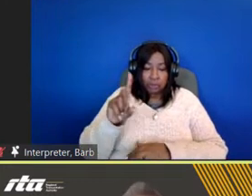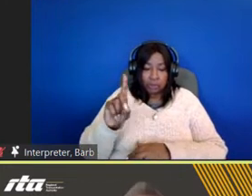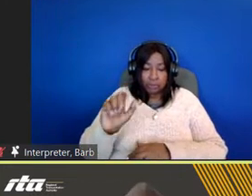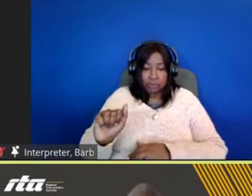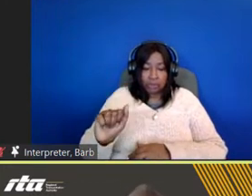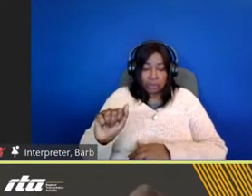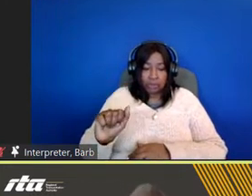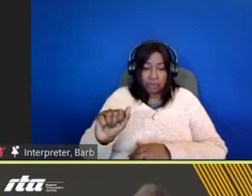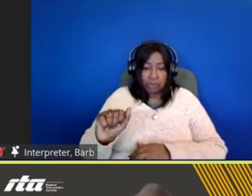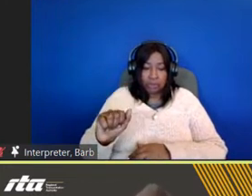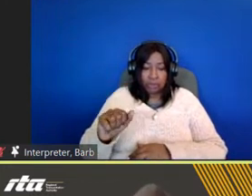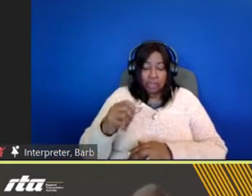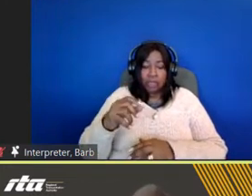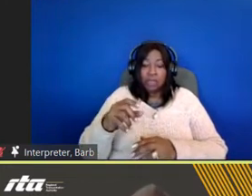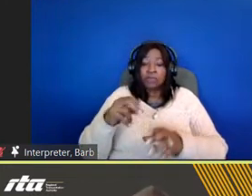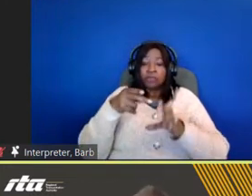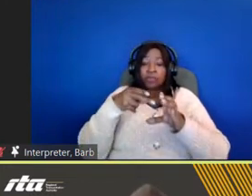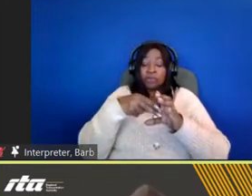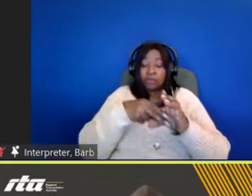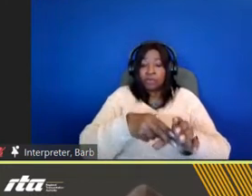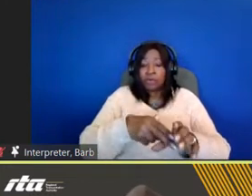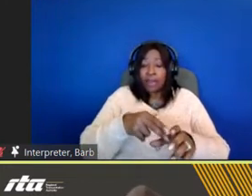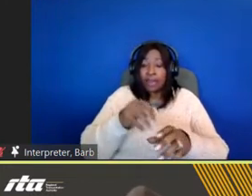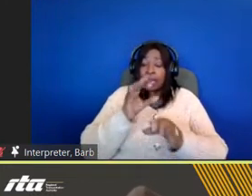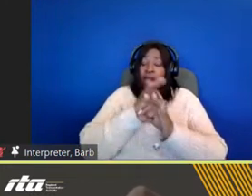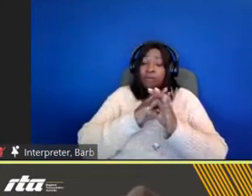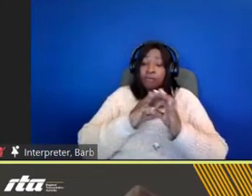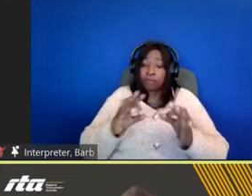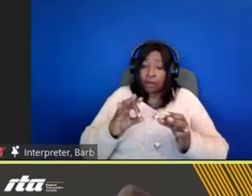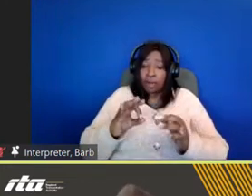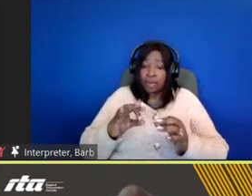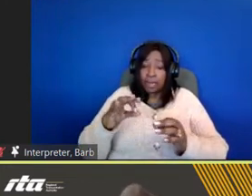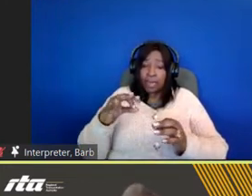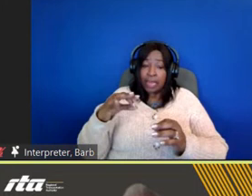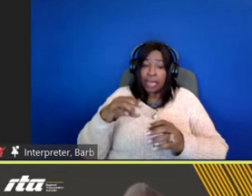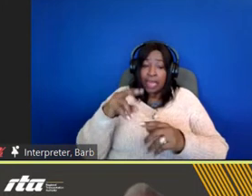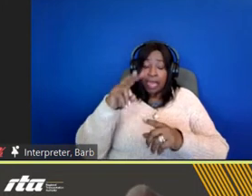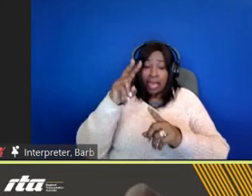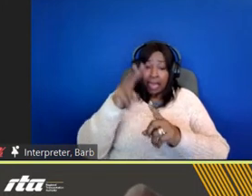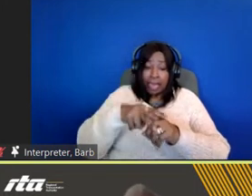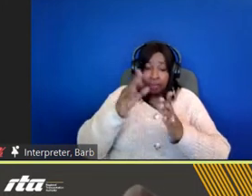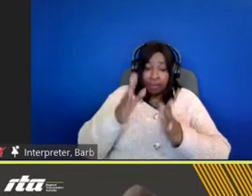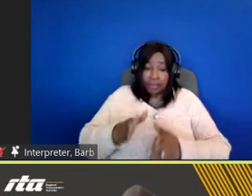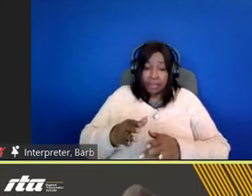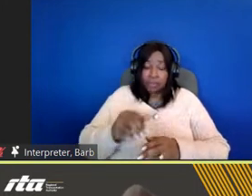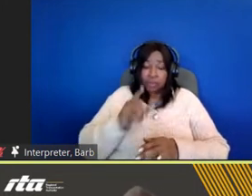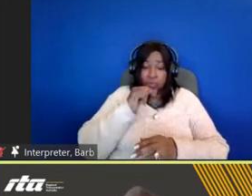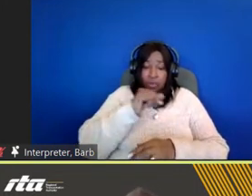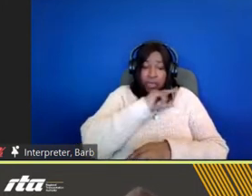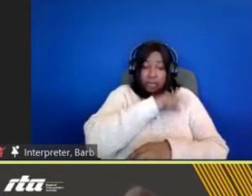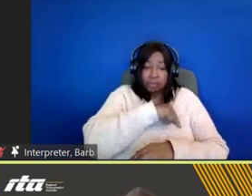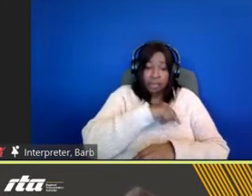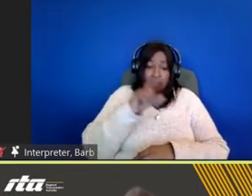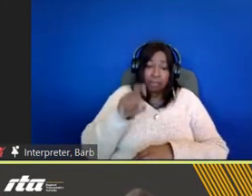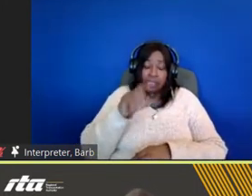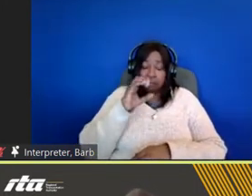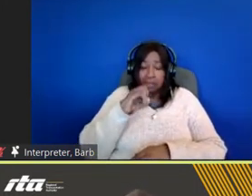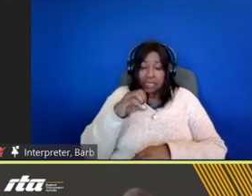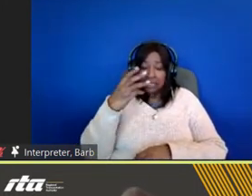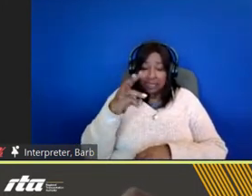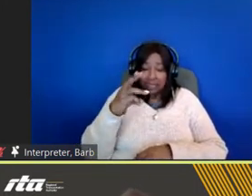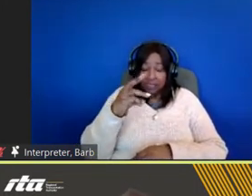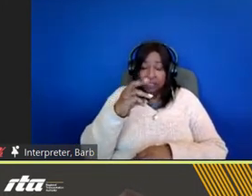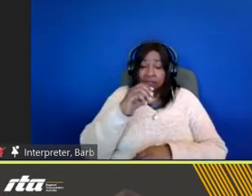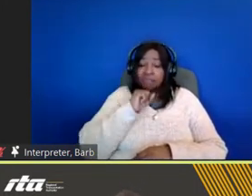For ride free, applicants who are found eligible must be at least 16 years old and have a